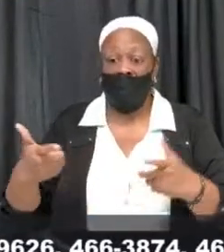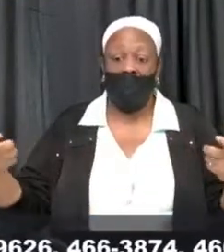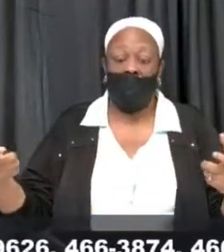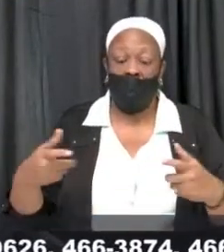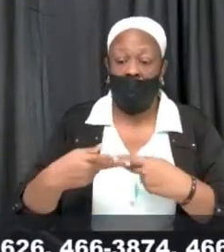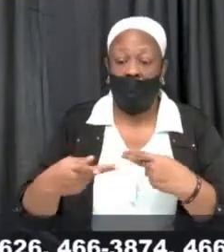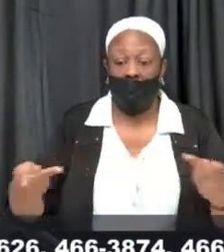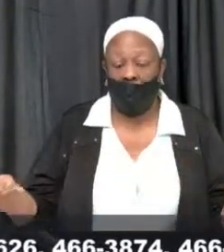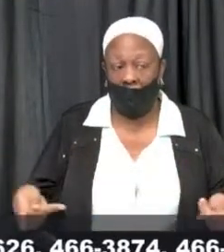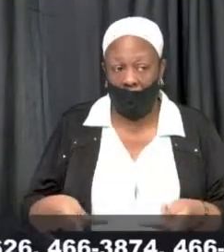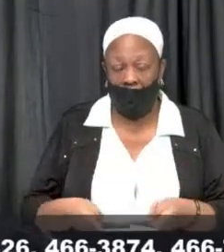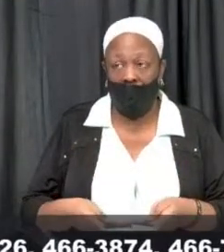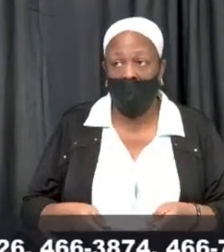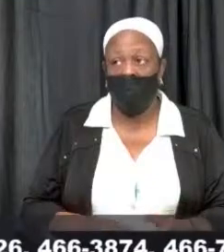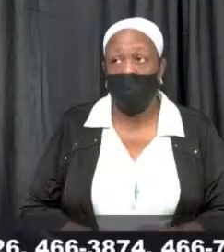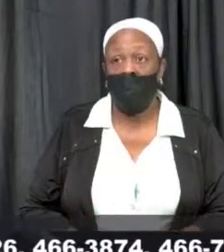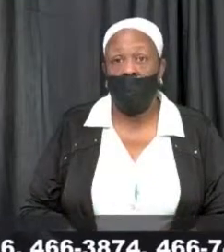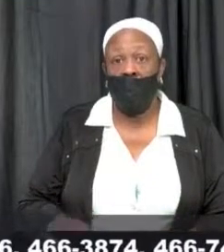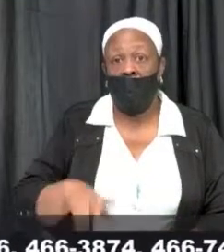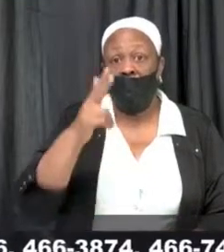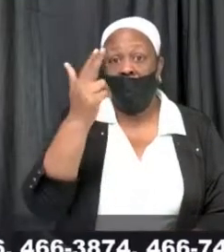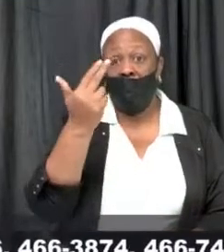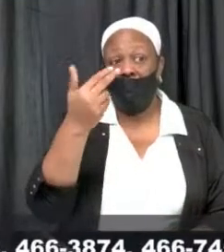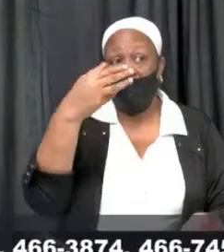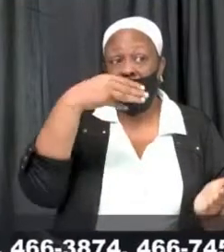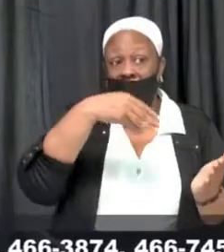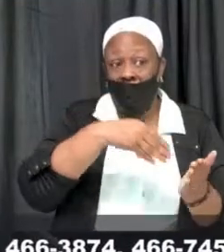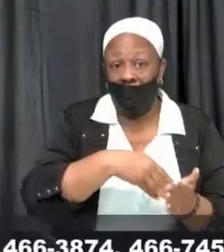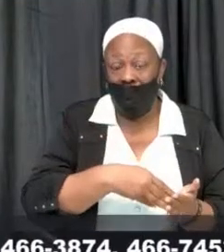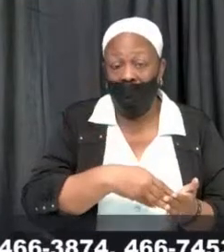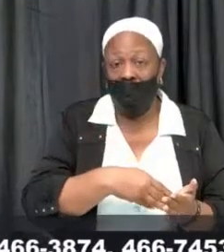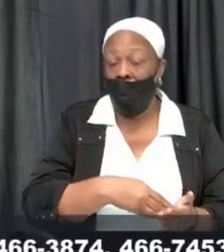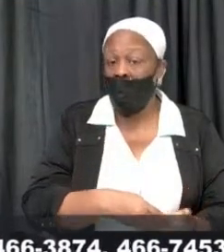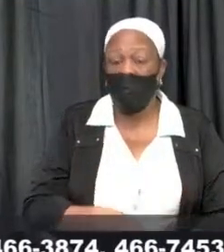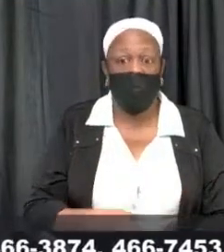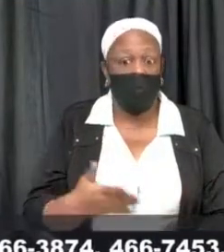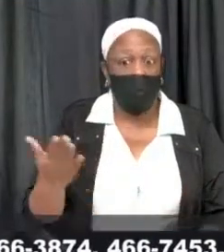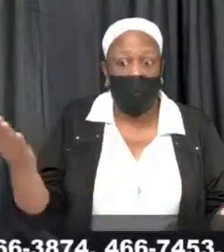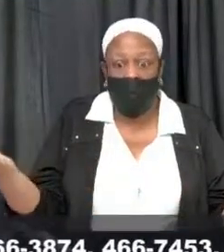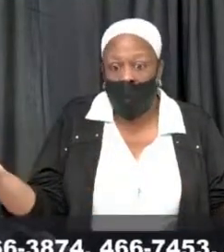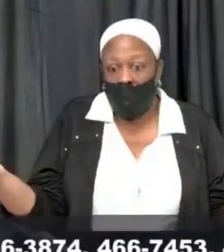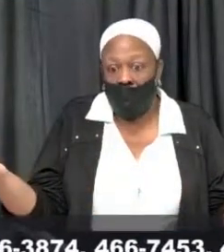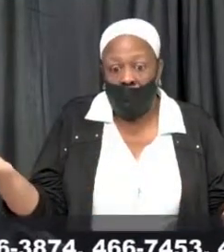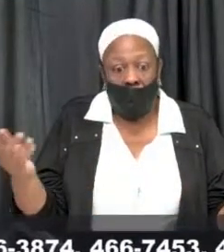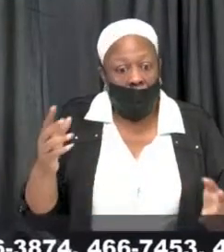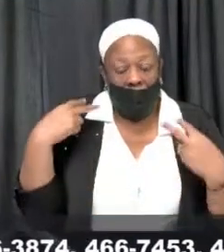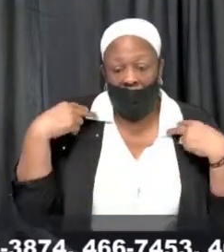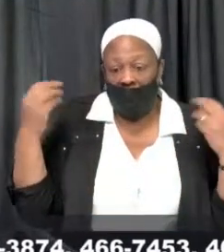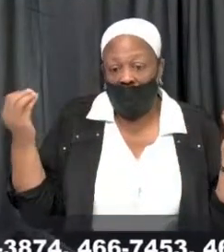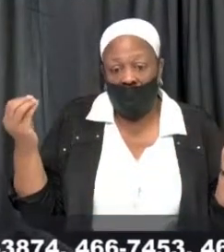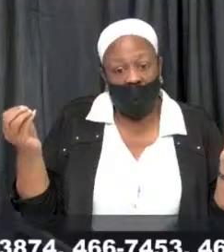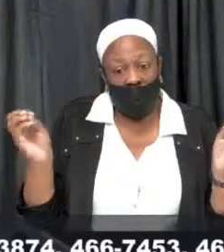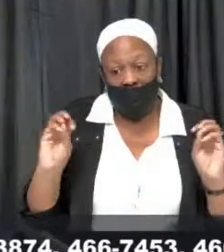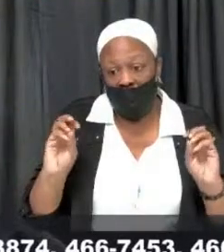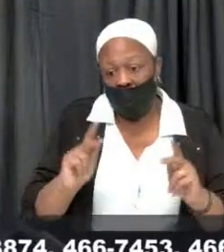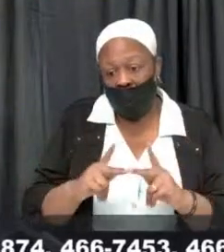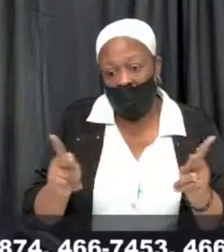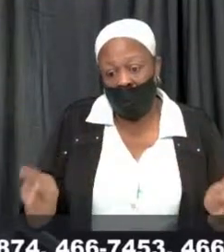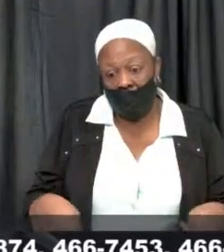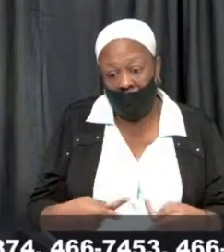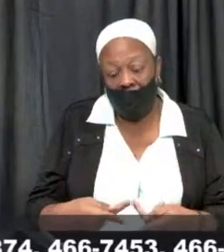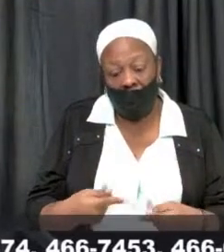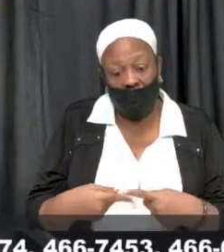13,303 persons are presently displaced as a result of this eruption. We want